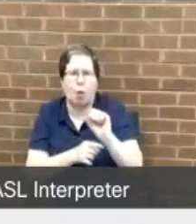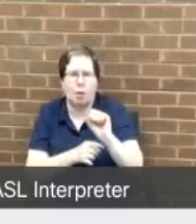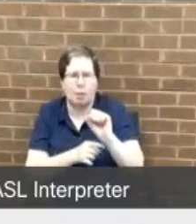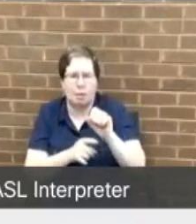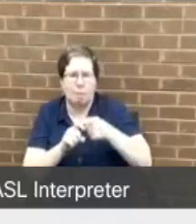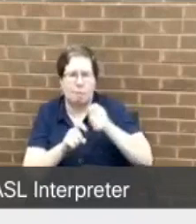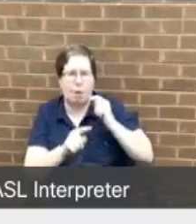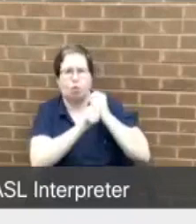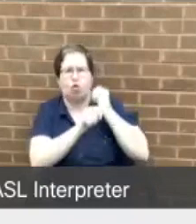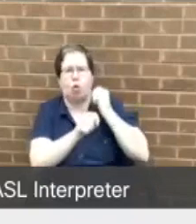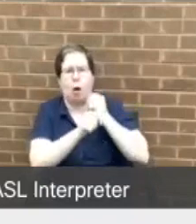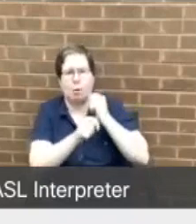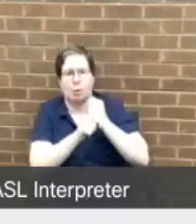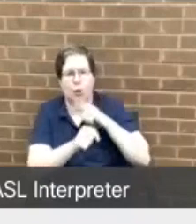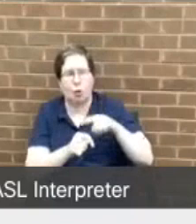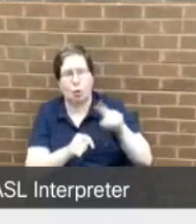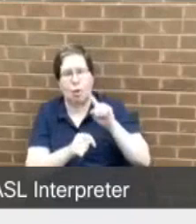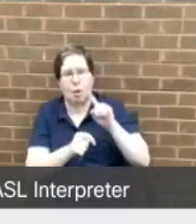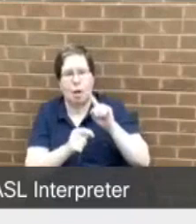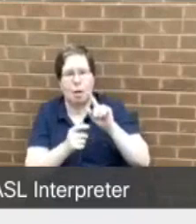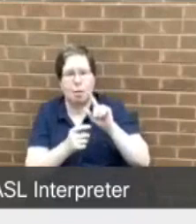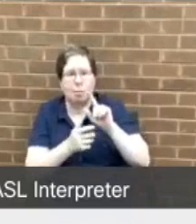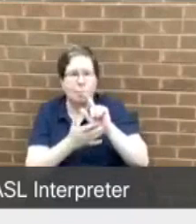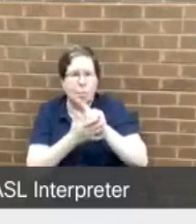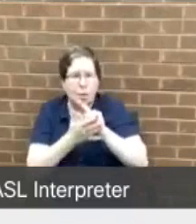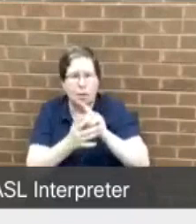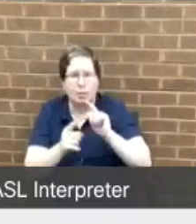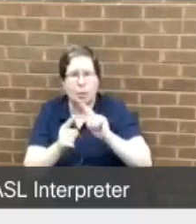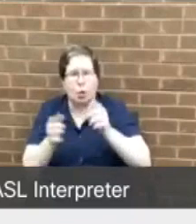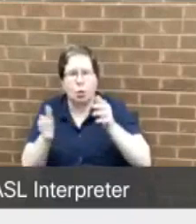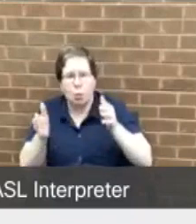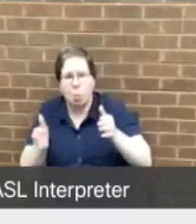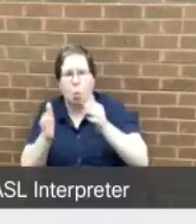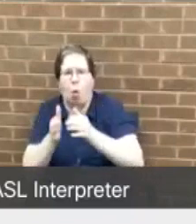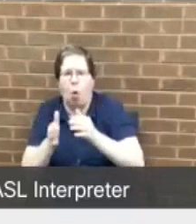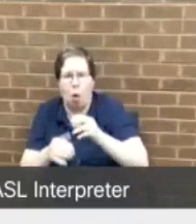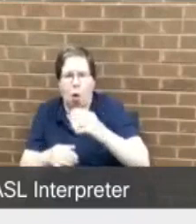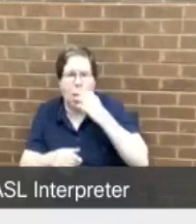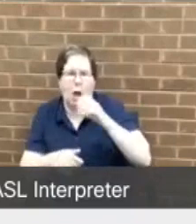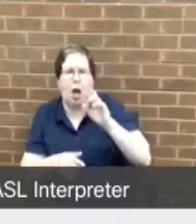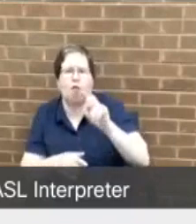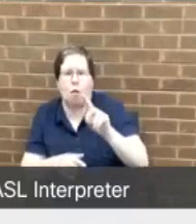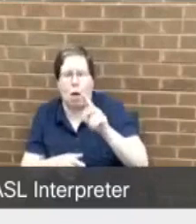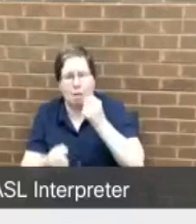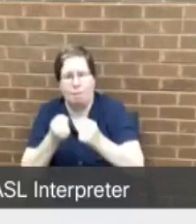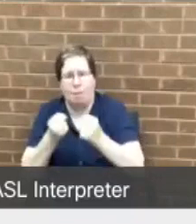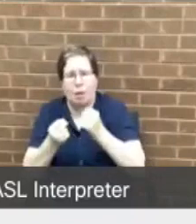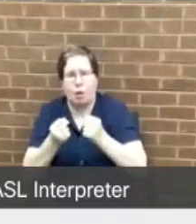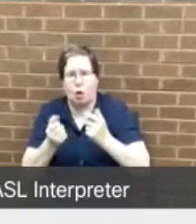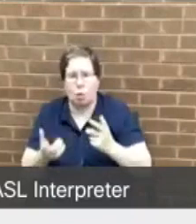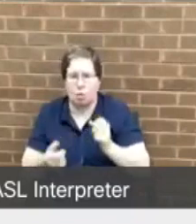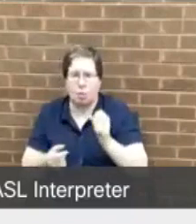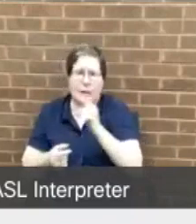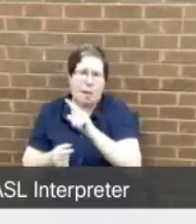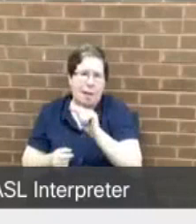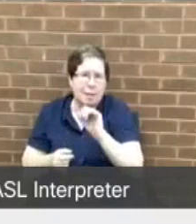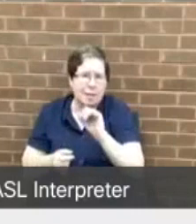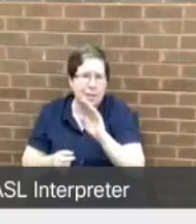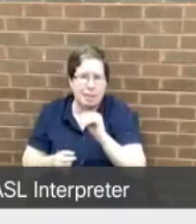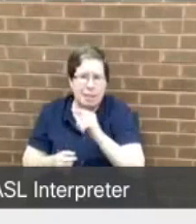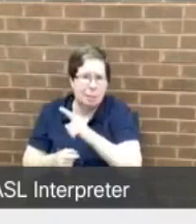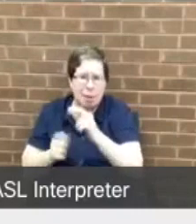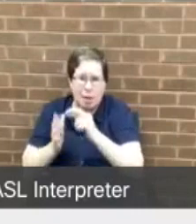kind of caught up to some of these smaller kind of hot rod type vehicles. But I don't know, anything on your radar, Tim, in terms